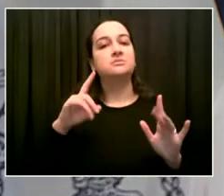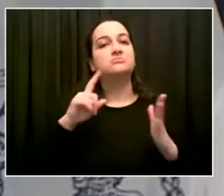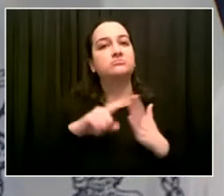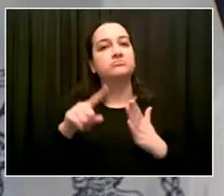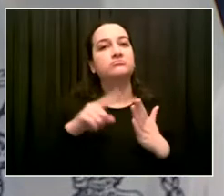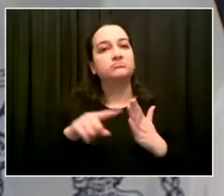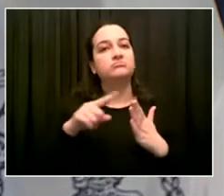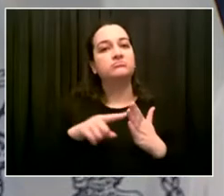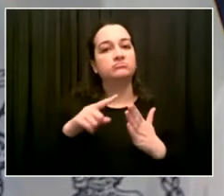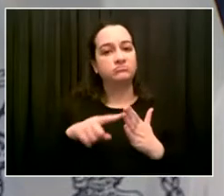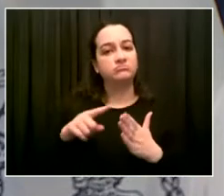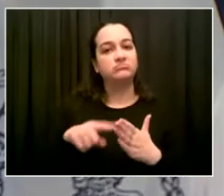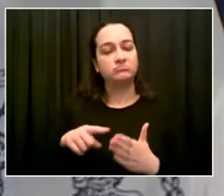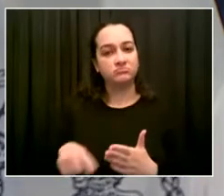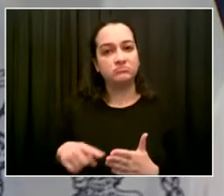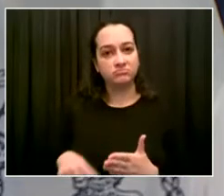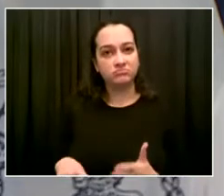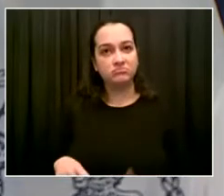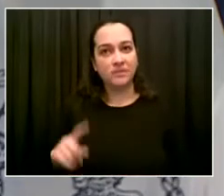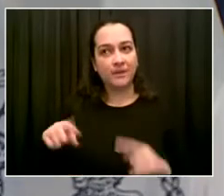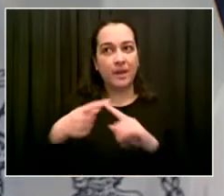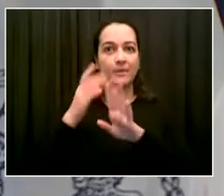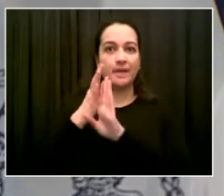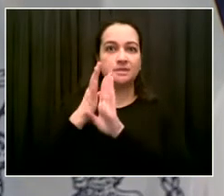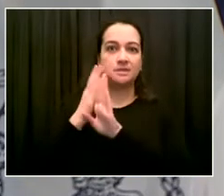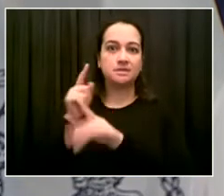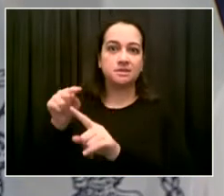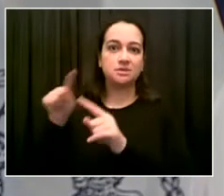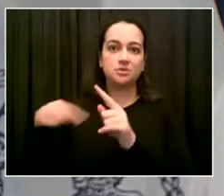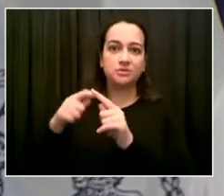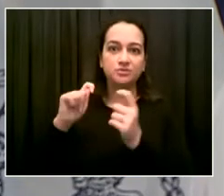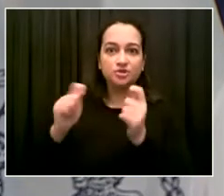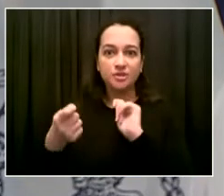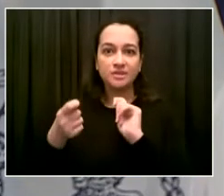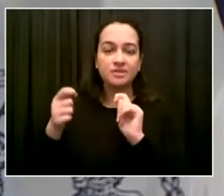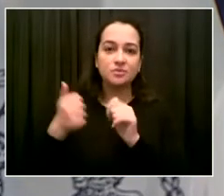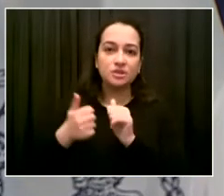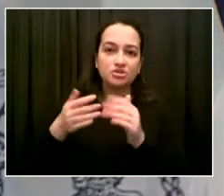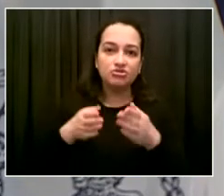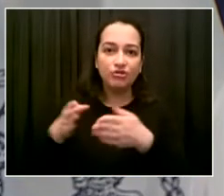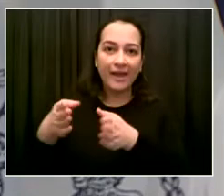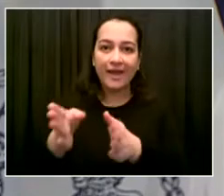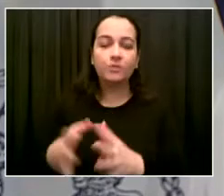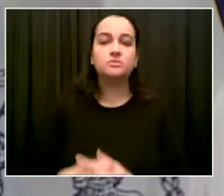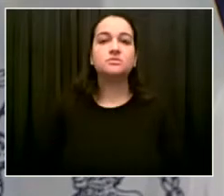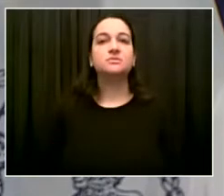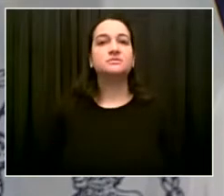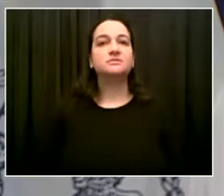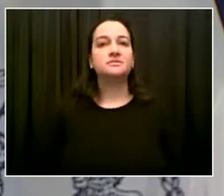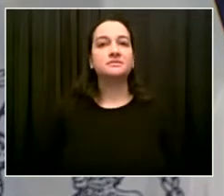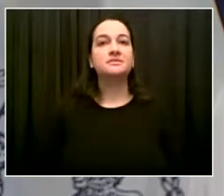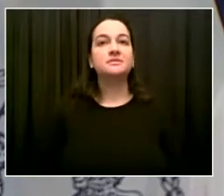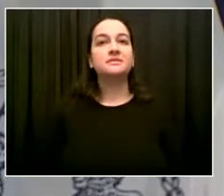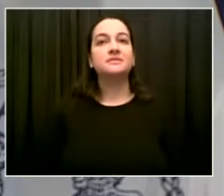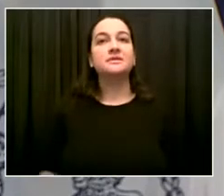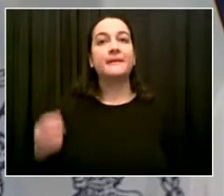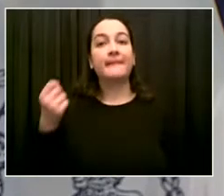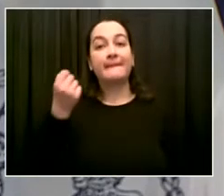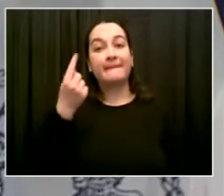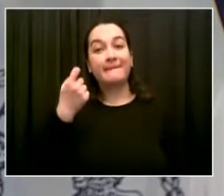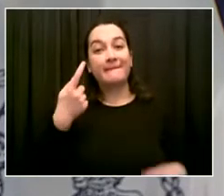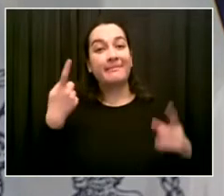year 2021. Despite the challenges of the pandemic, we got a lot done in 2020,